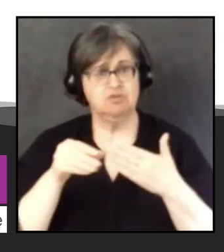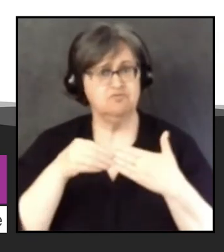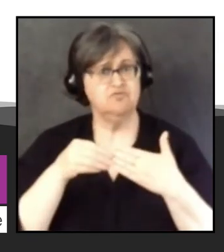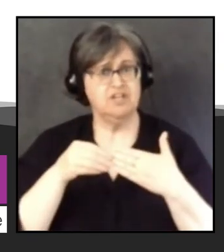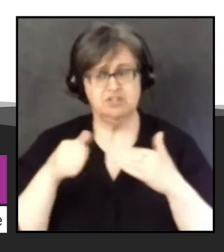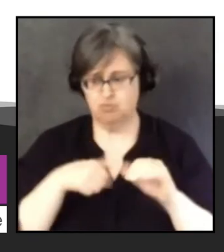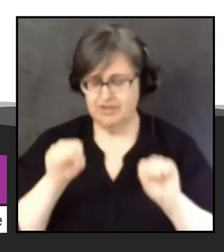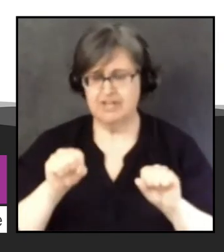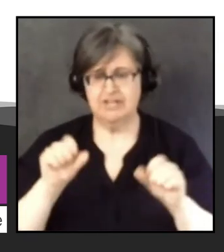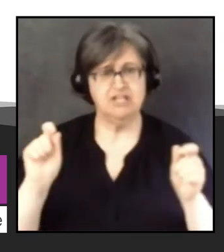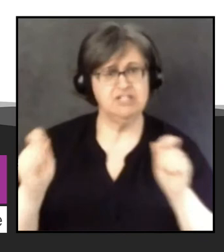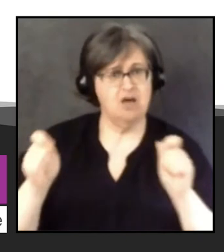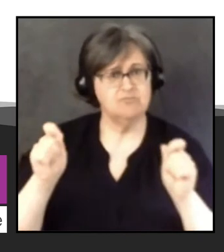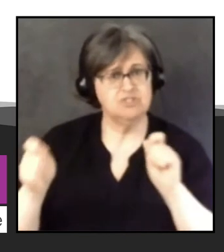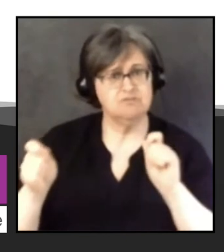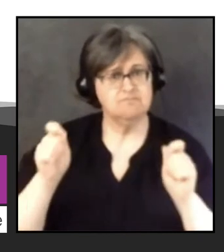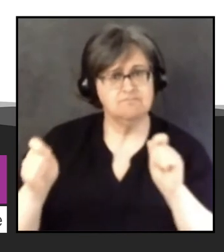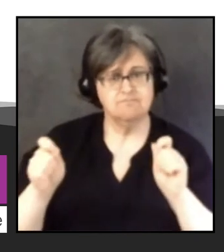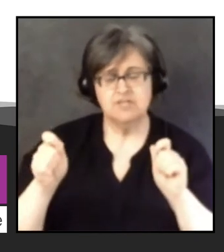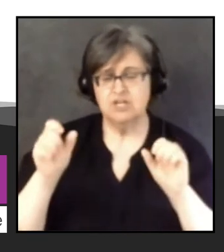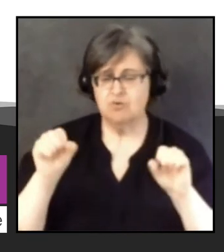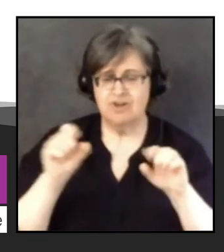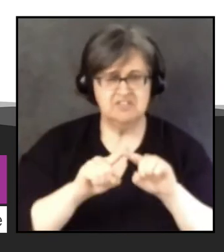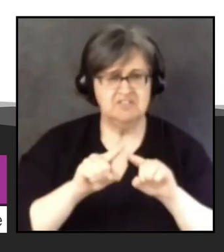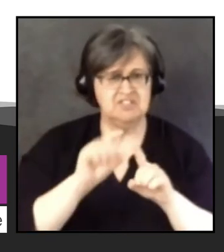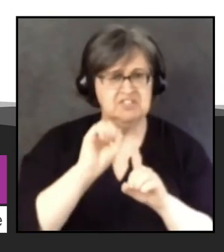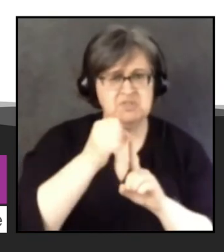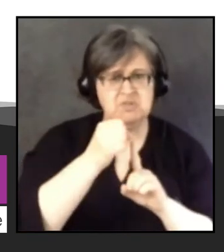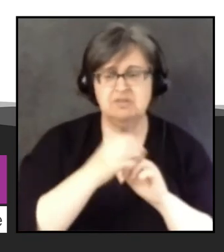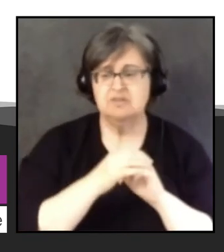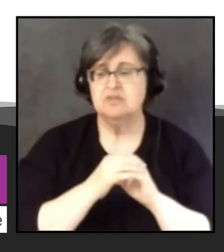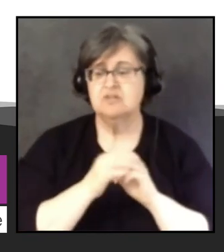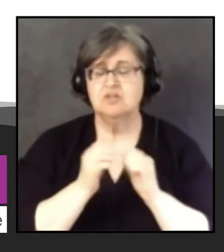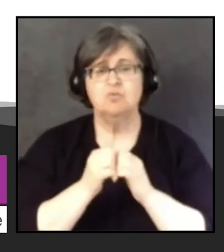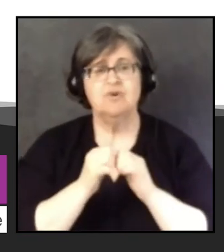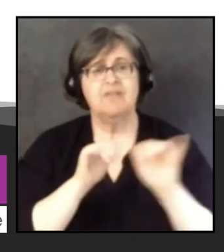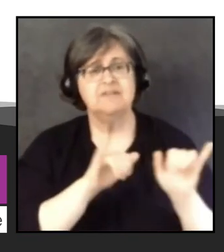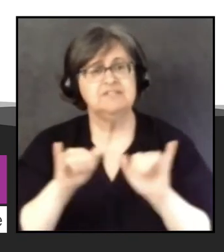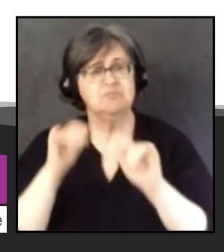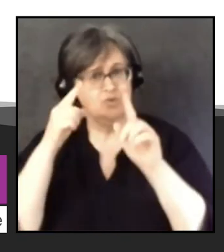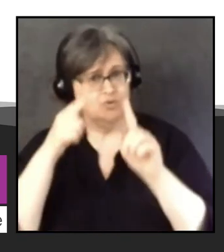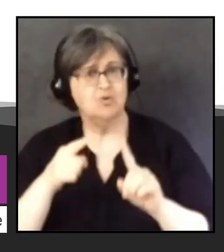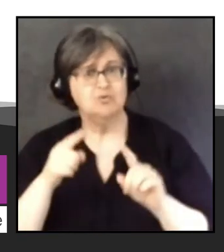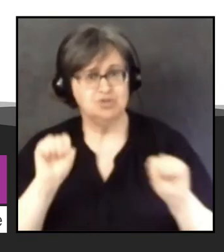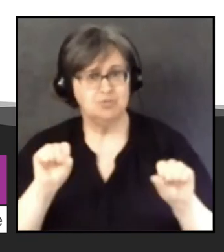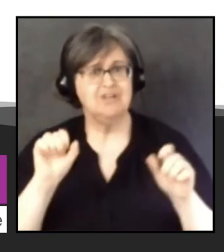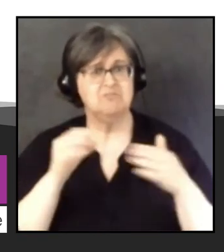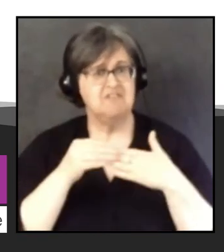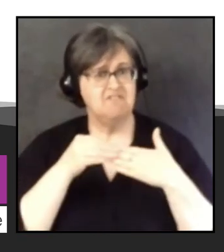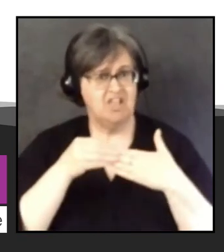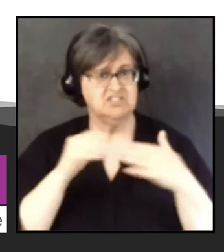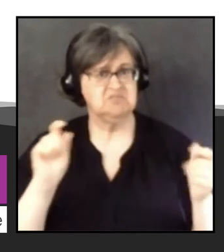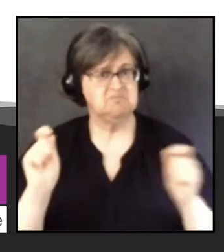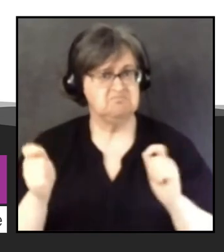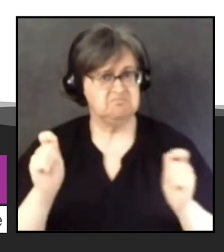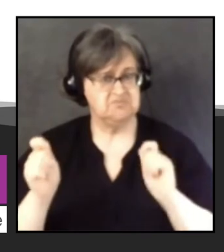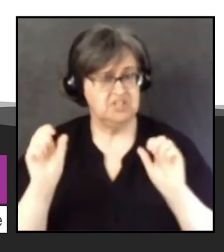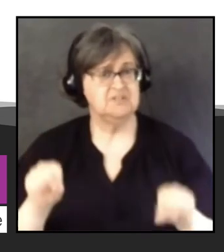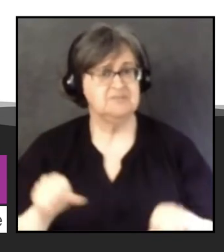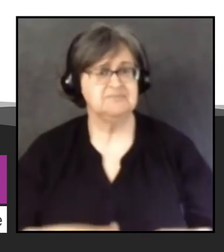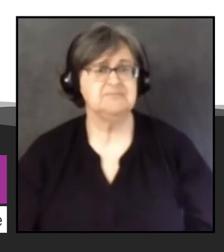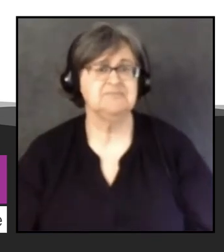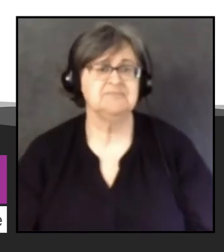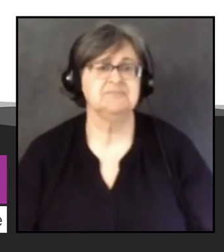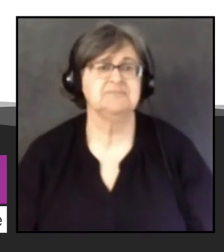provide room for adapting to different contexts with similar goals in mind. Next slide.